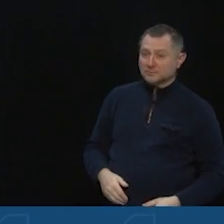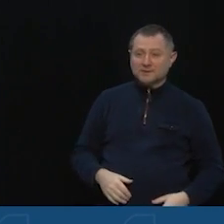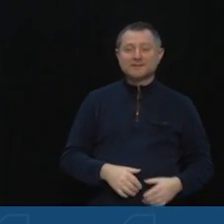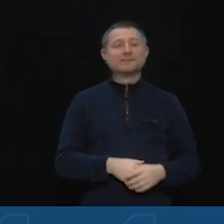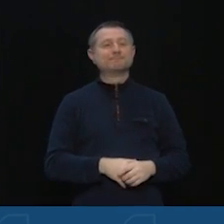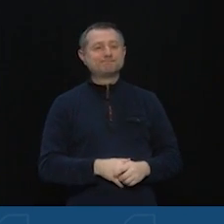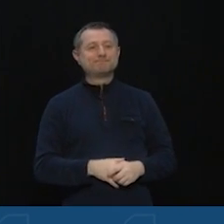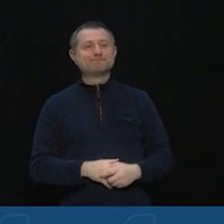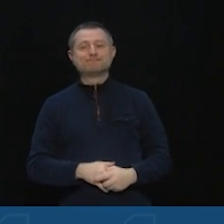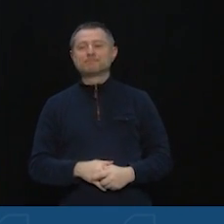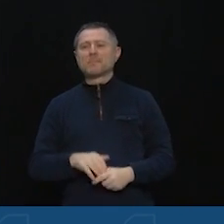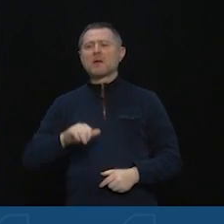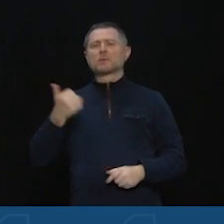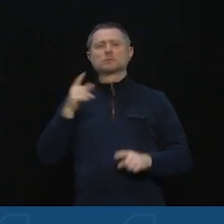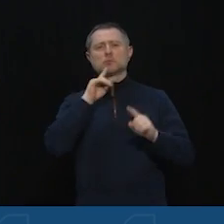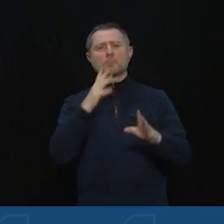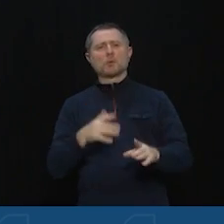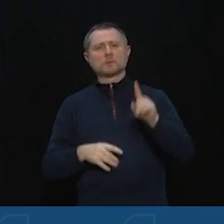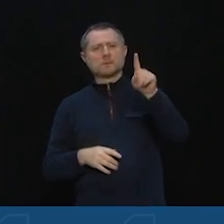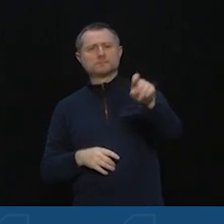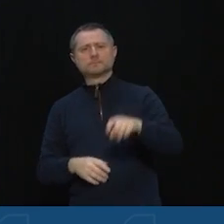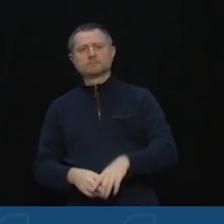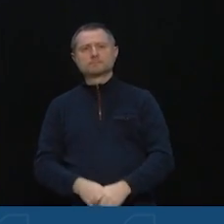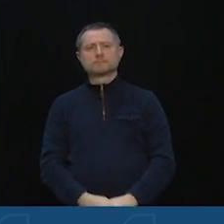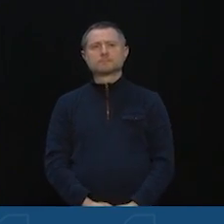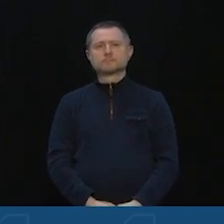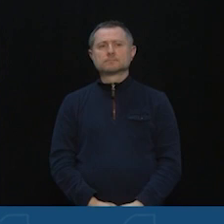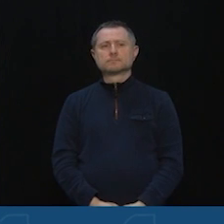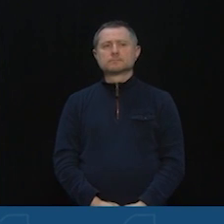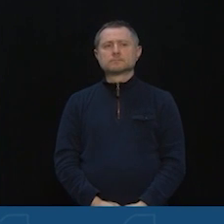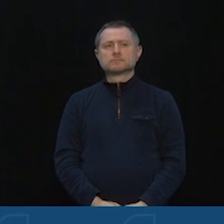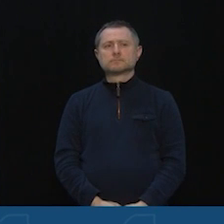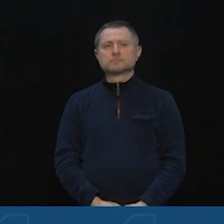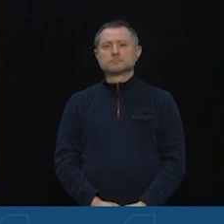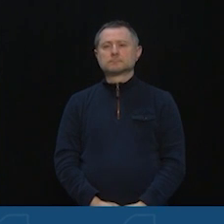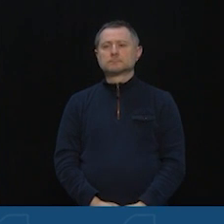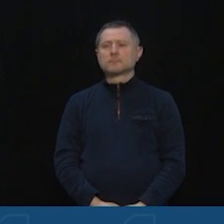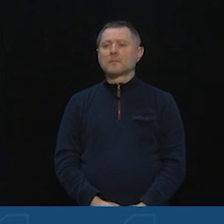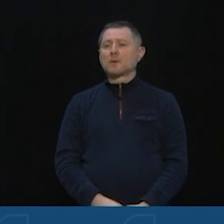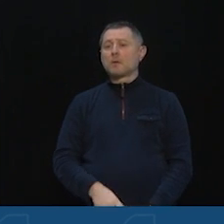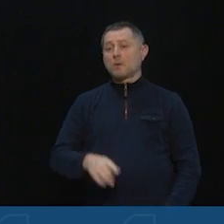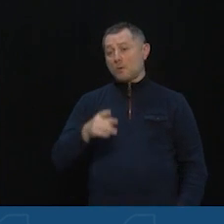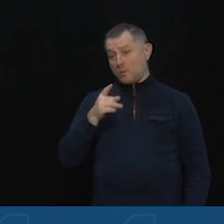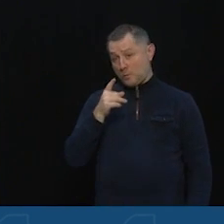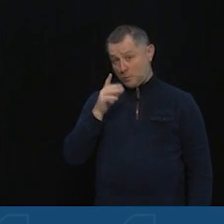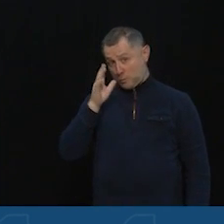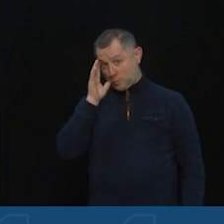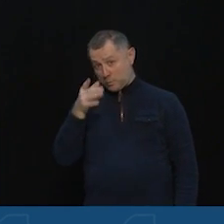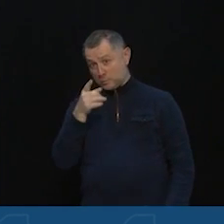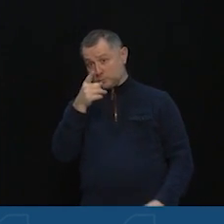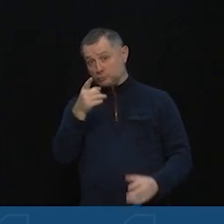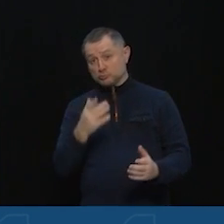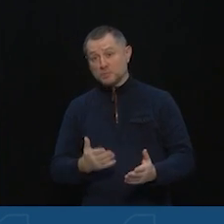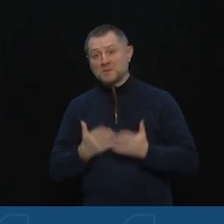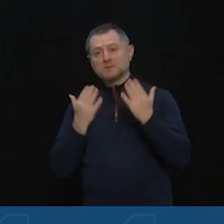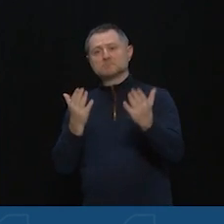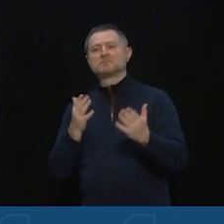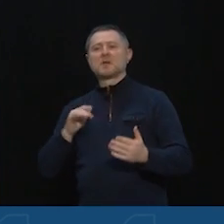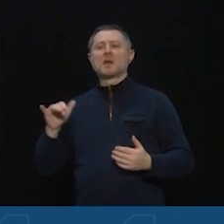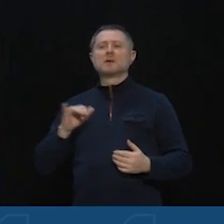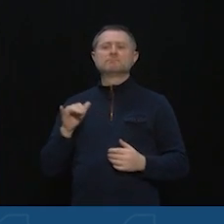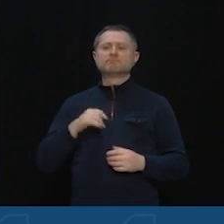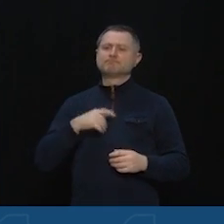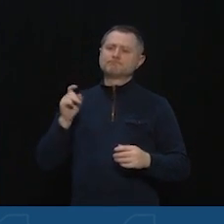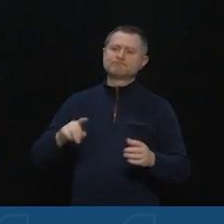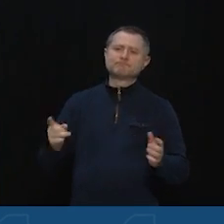Where you would recommend imposing or putting some guidelines back in place for, say, mask wearing or social